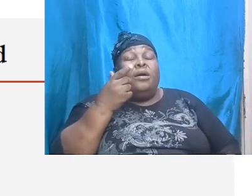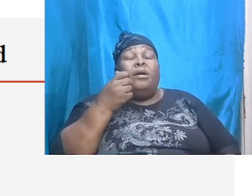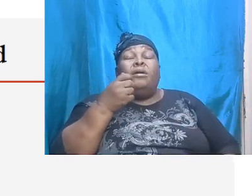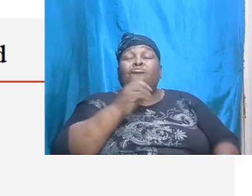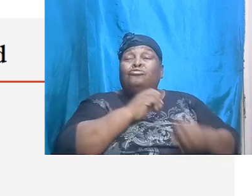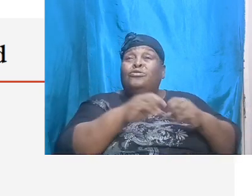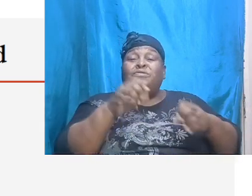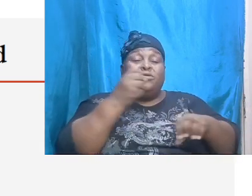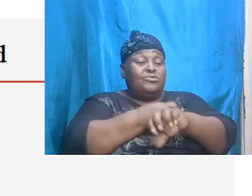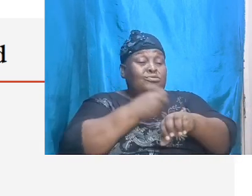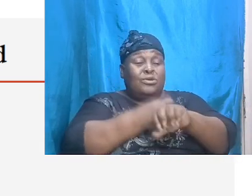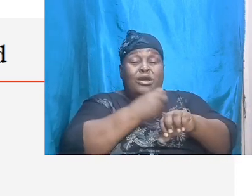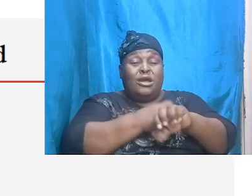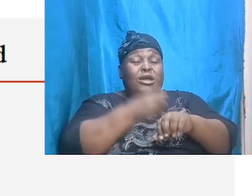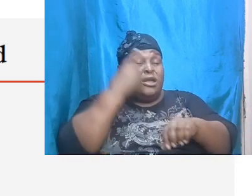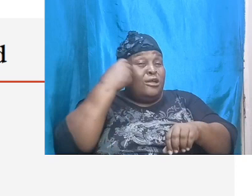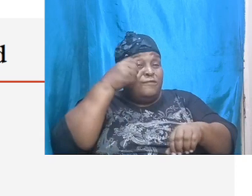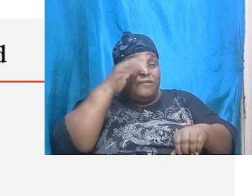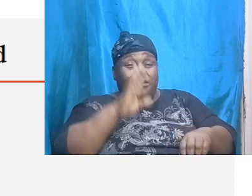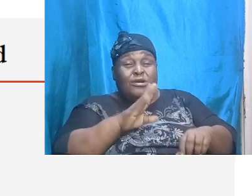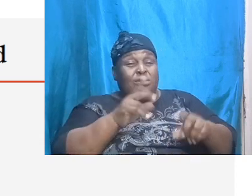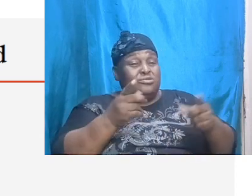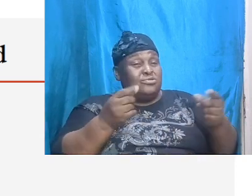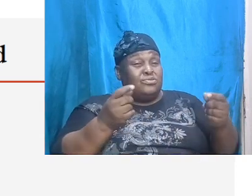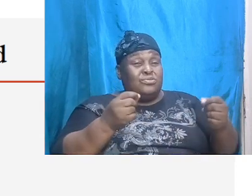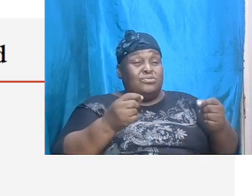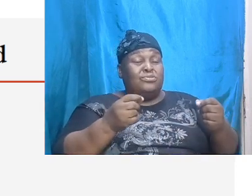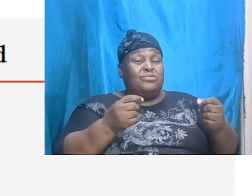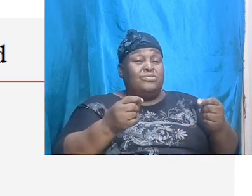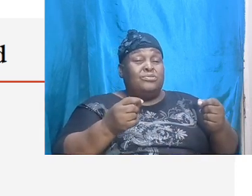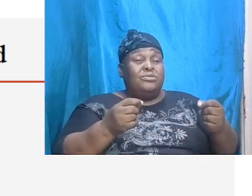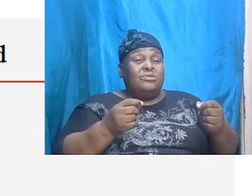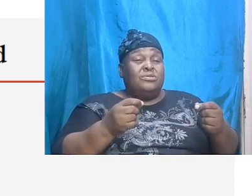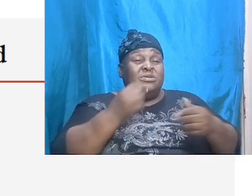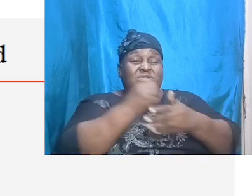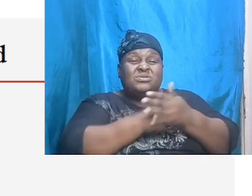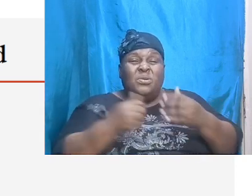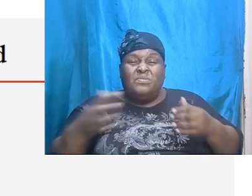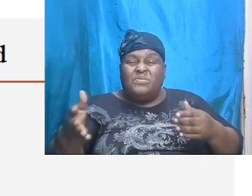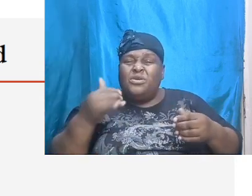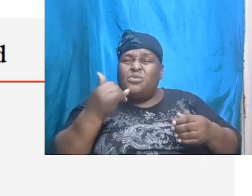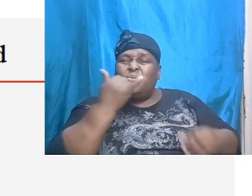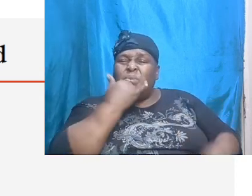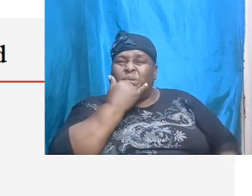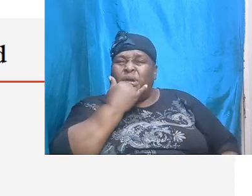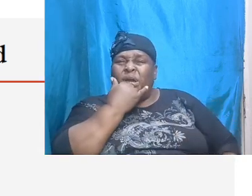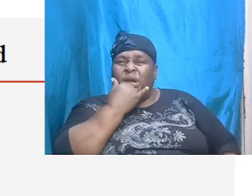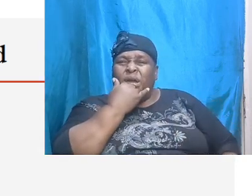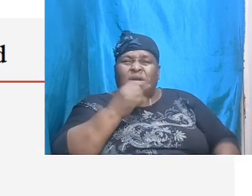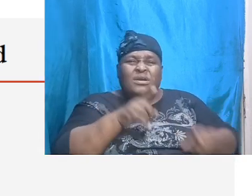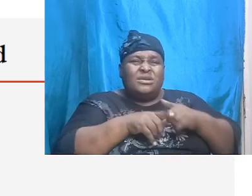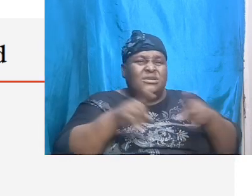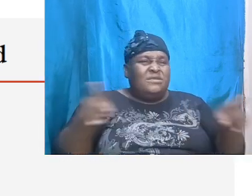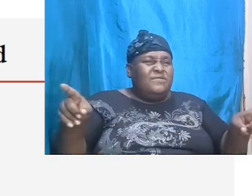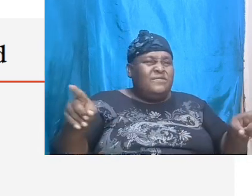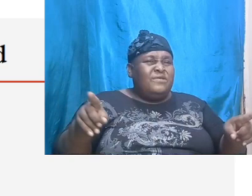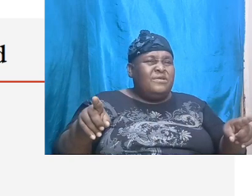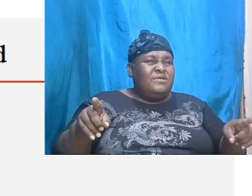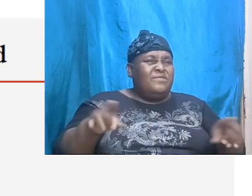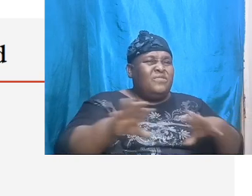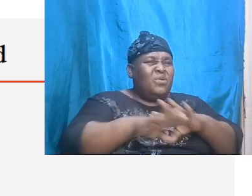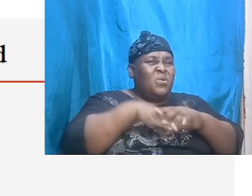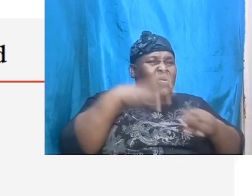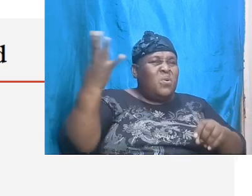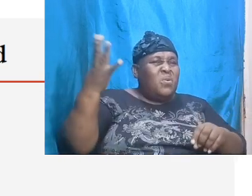all things are possible. If there's an equation, brethren, amen, and something is wrong, or there's a difference with the output of